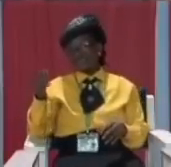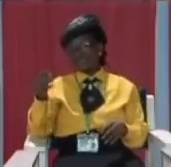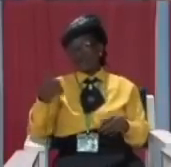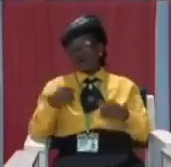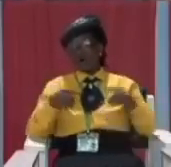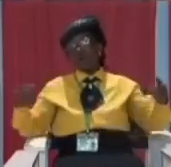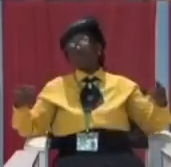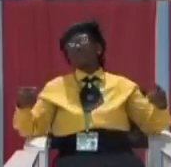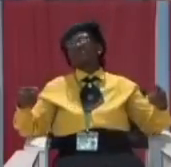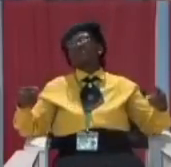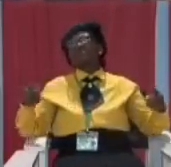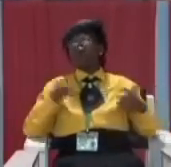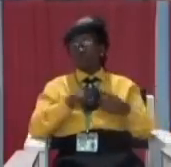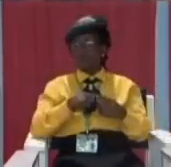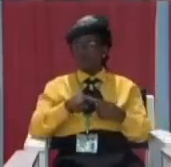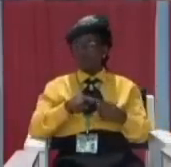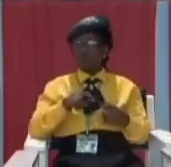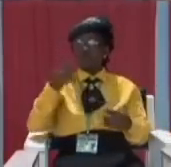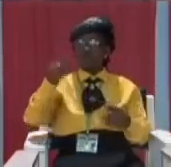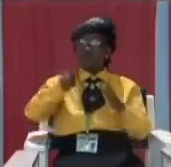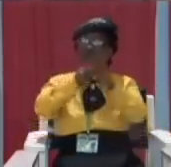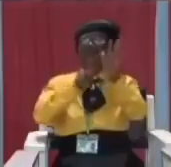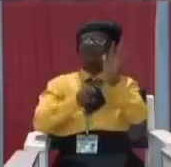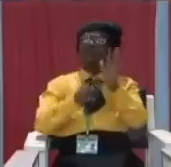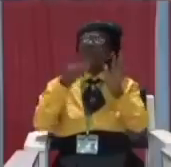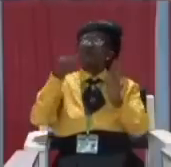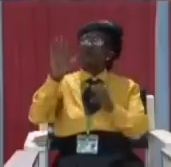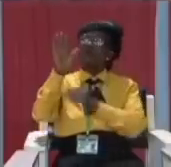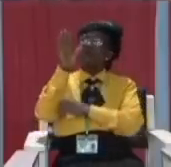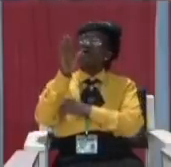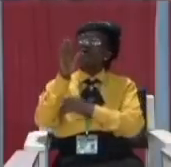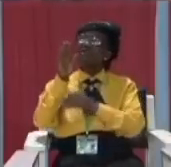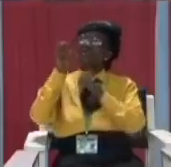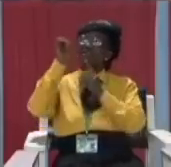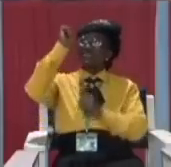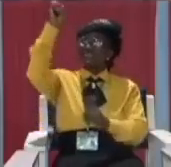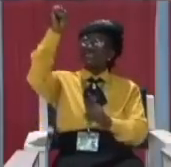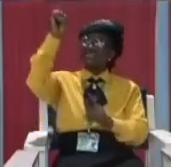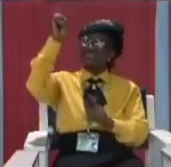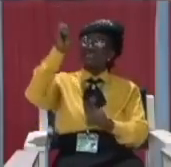It's knocking at the door. Today,